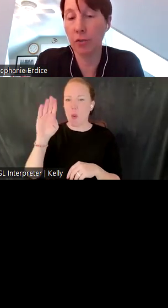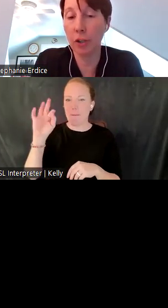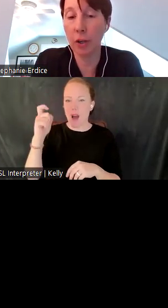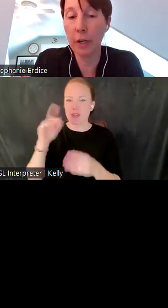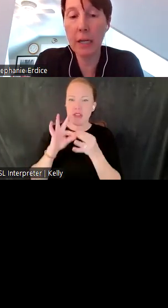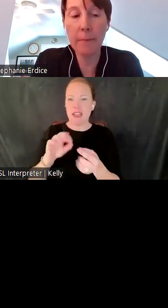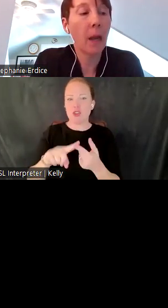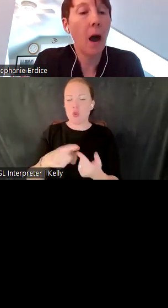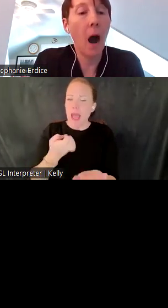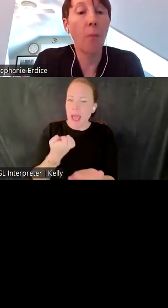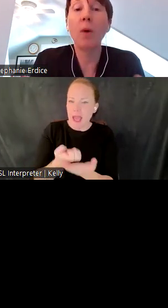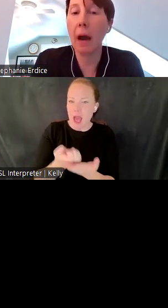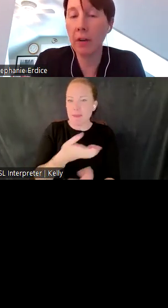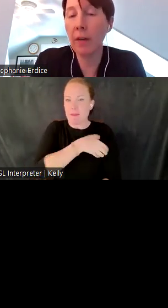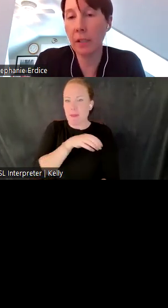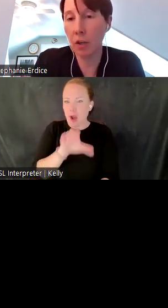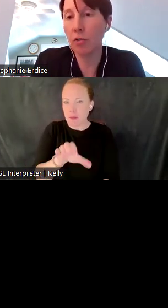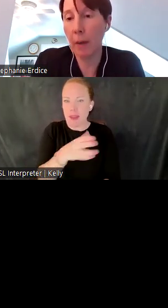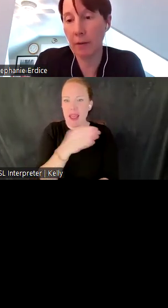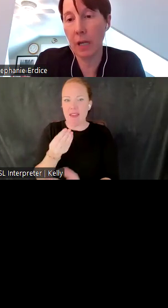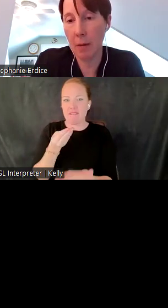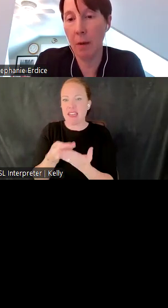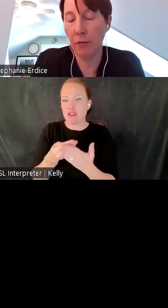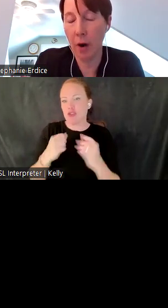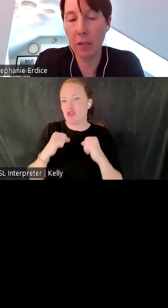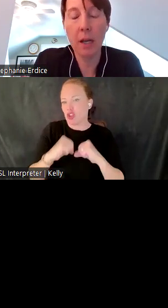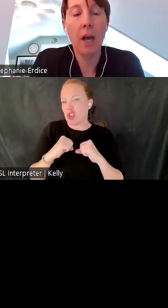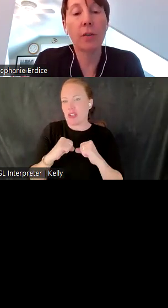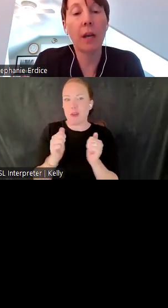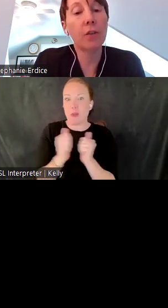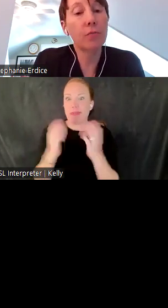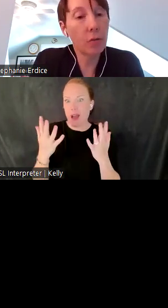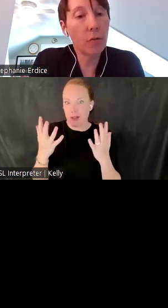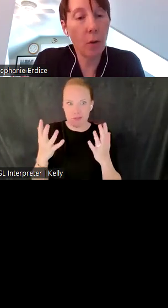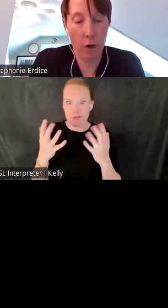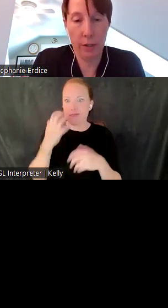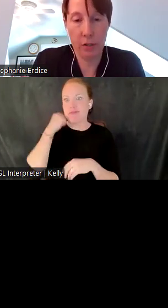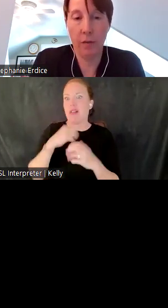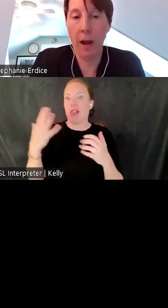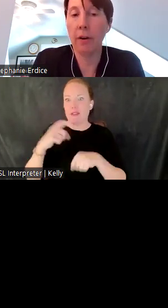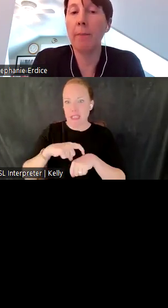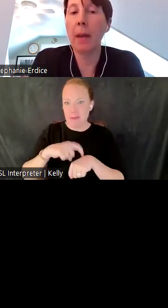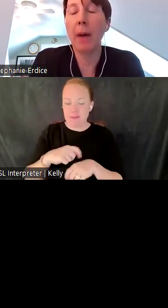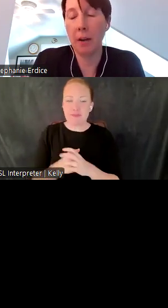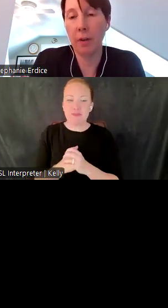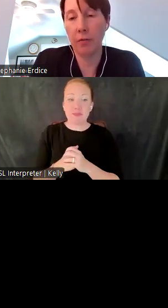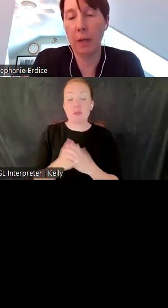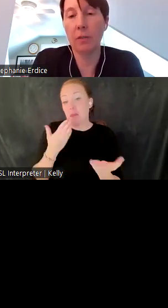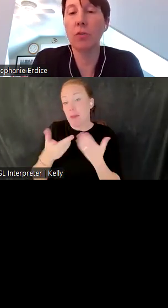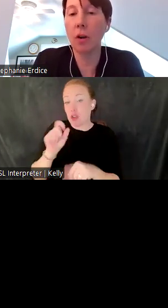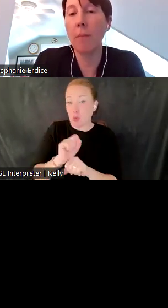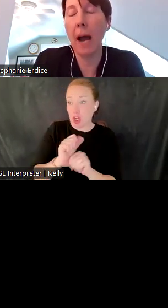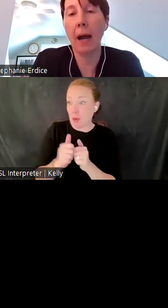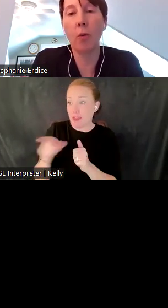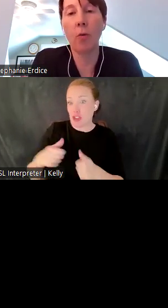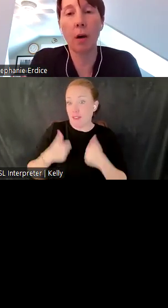and financial security. Without investing a huge amount of time up front. So then if you do work with a survivor that may benefit from